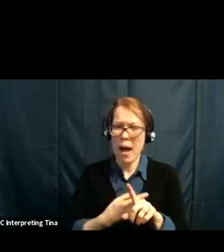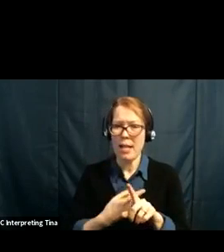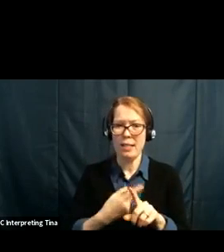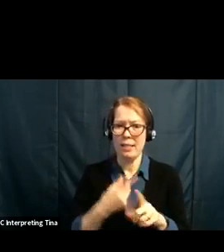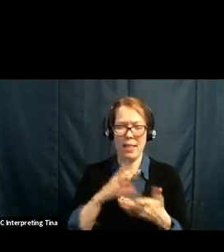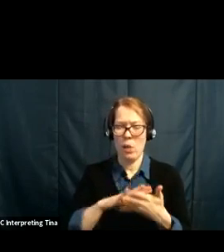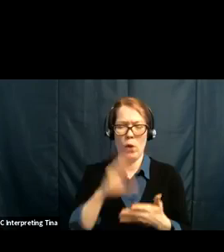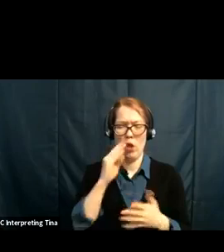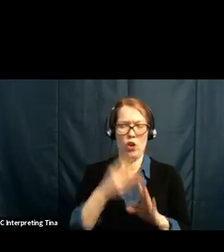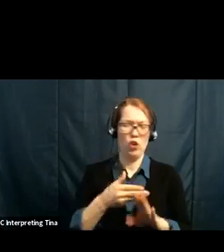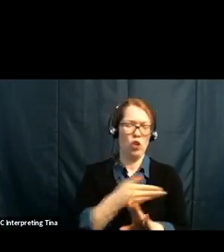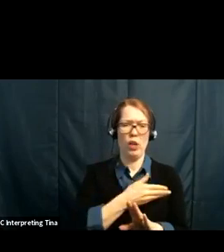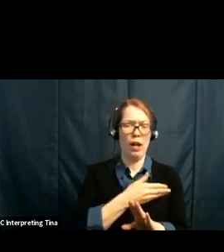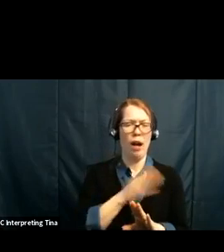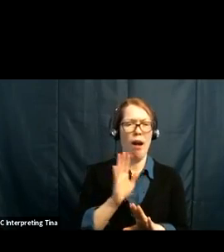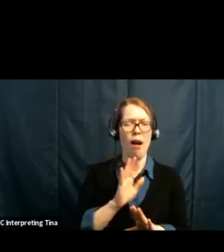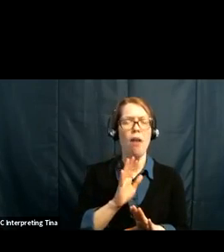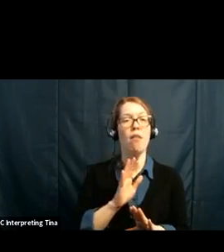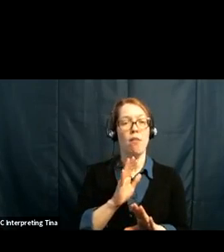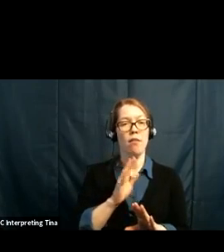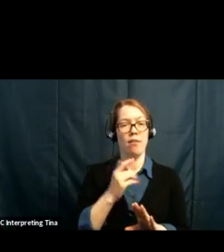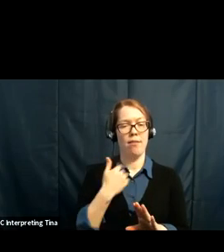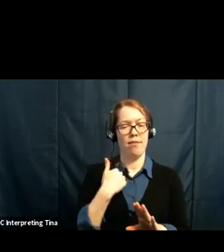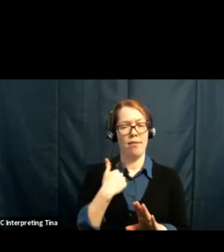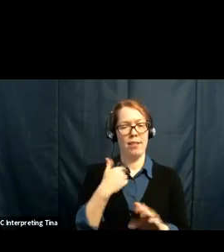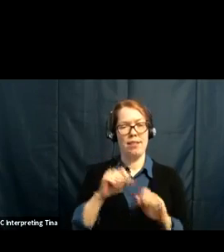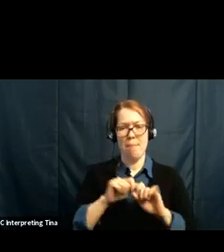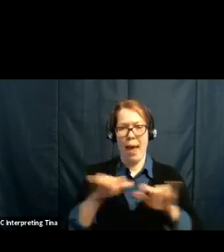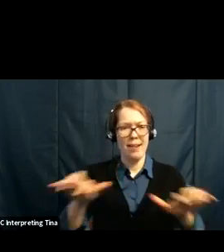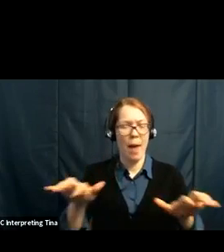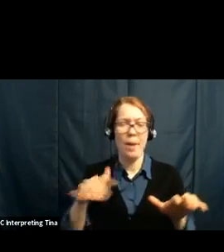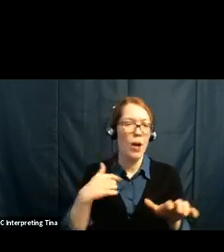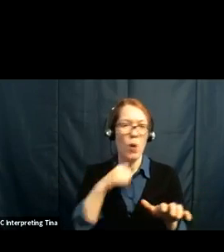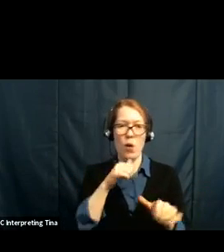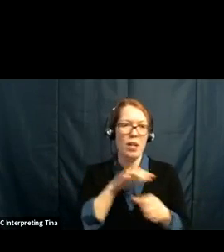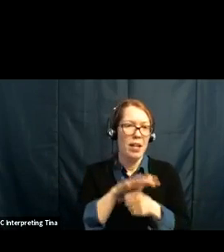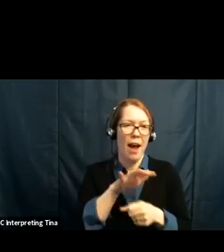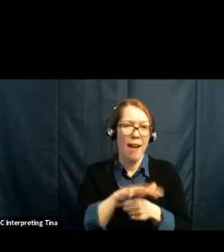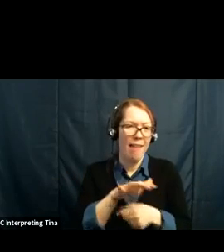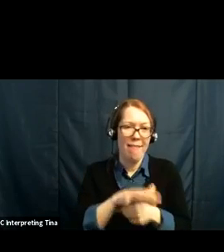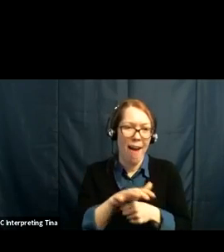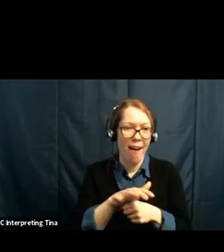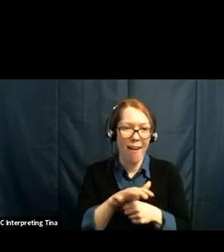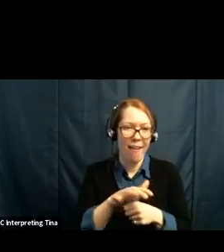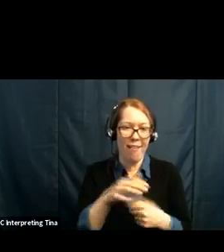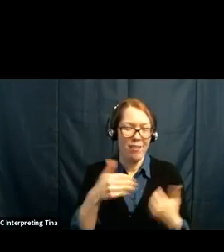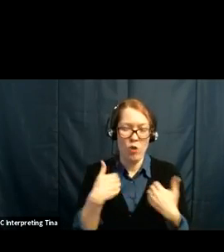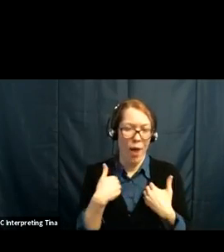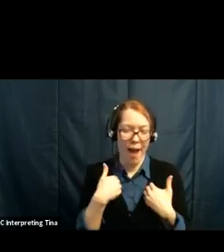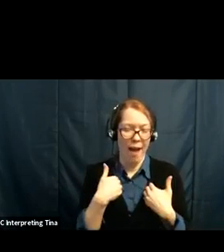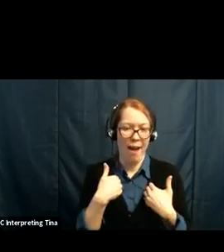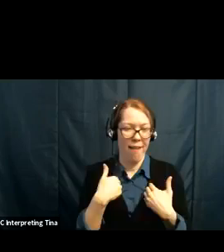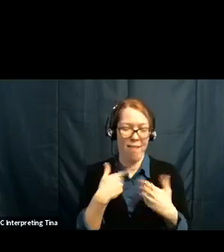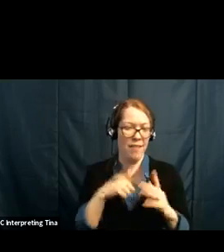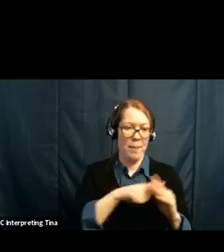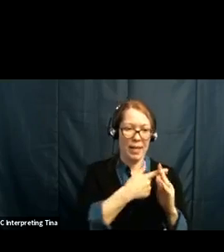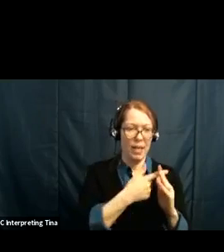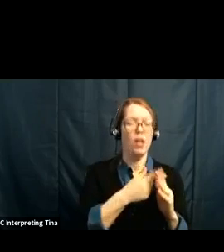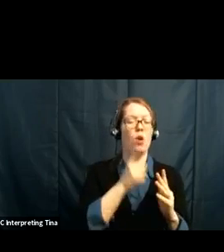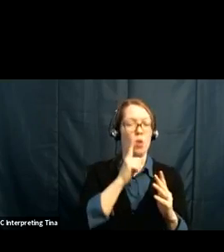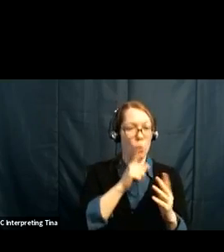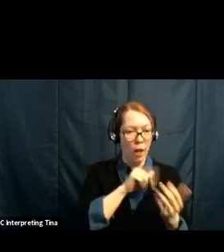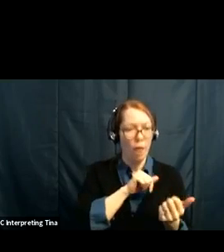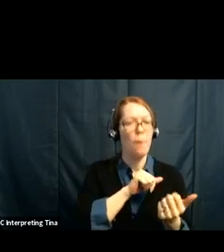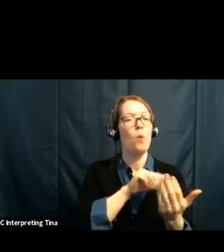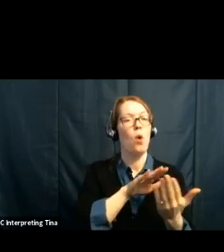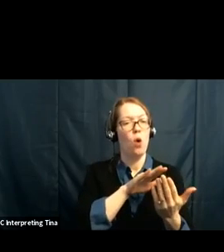learned early on in this pandemic, we're not going to have enough of what we would like to have in the beginning. There is going to be an approach